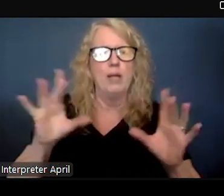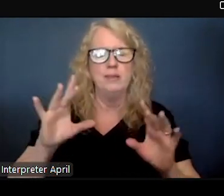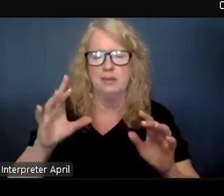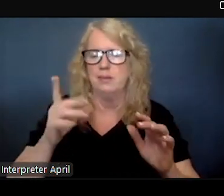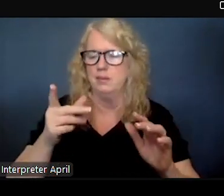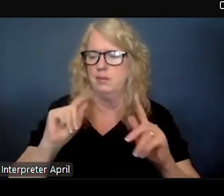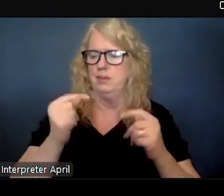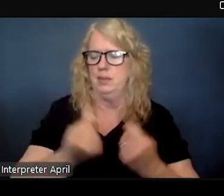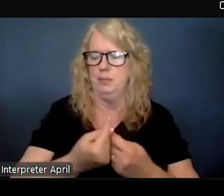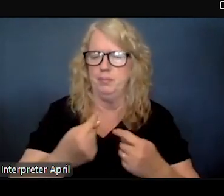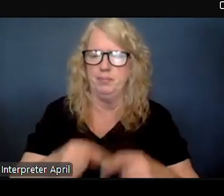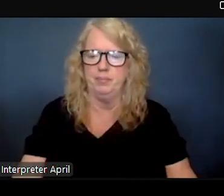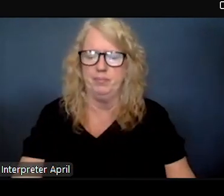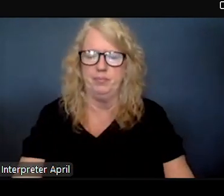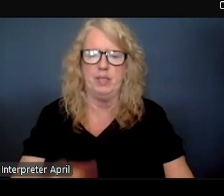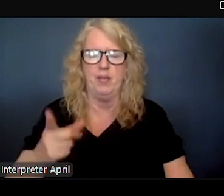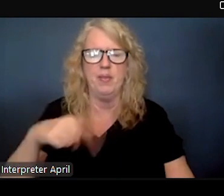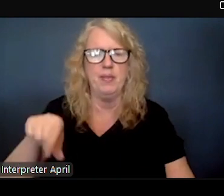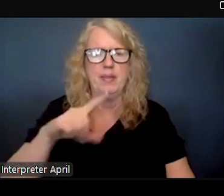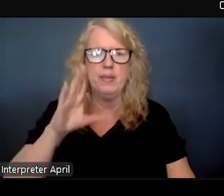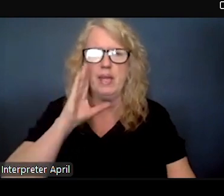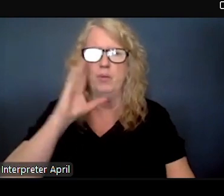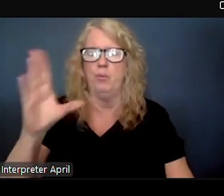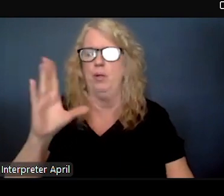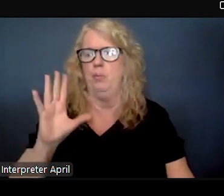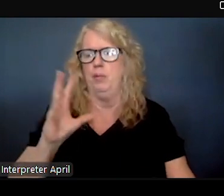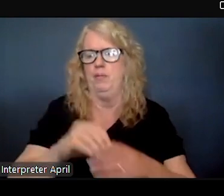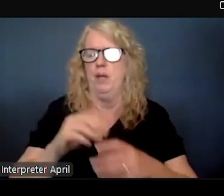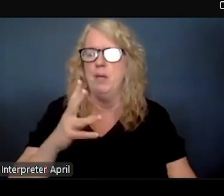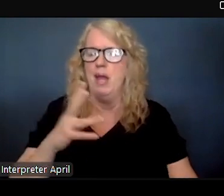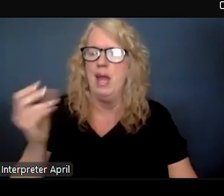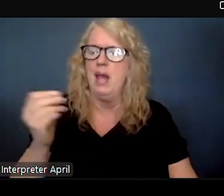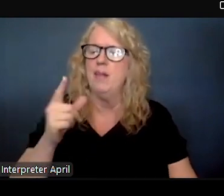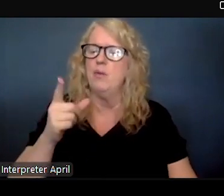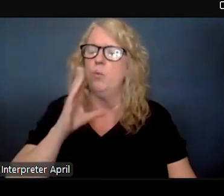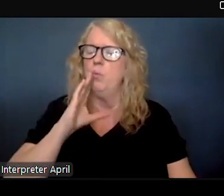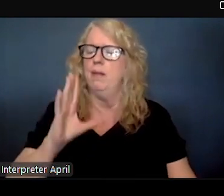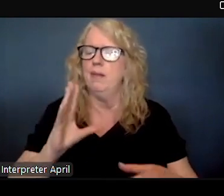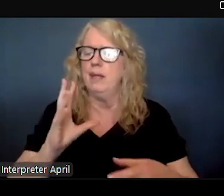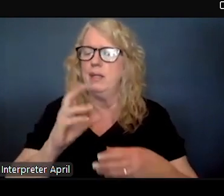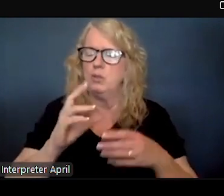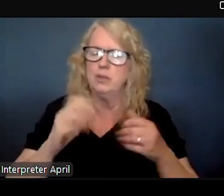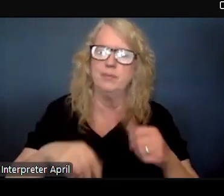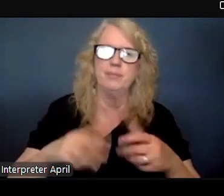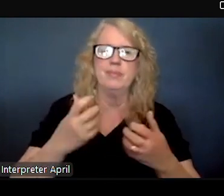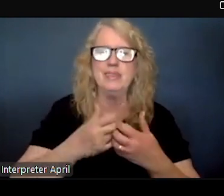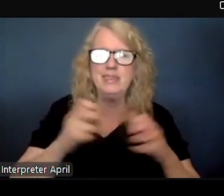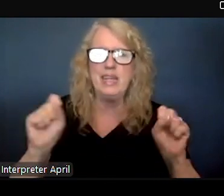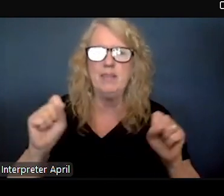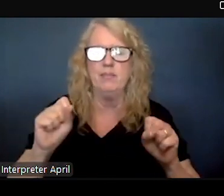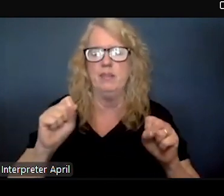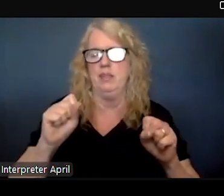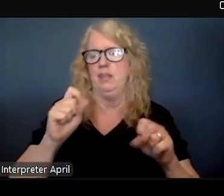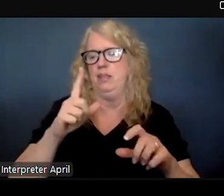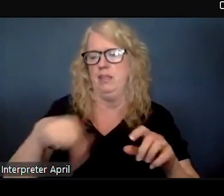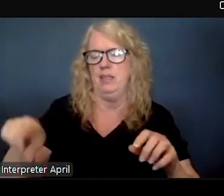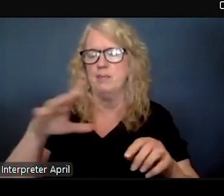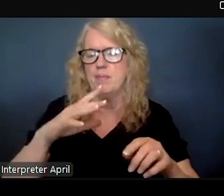Mhm. position that they're going to be in. And it includes, safety in the